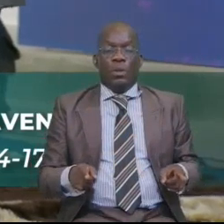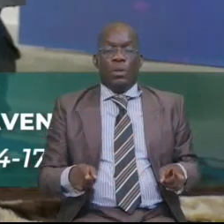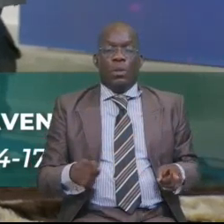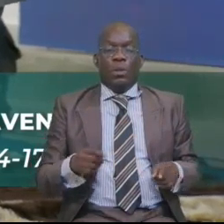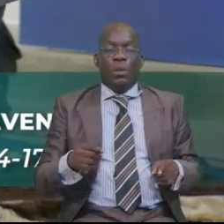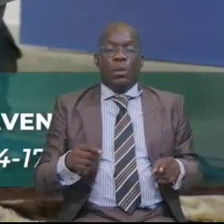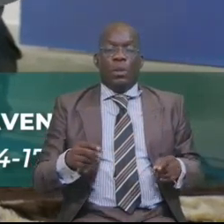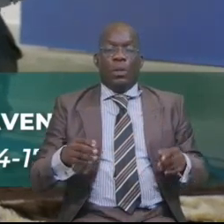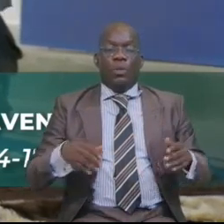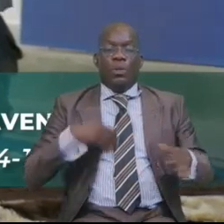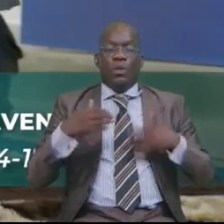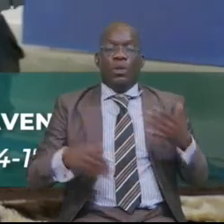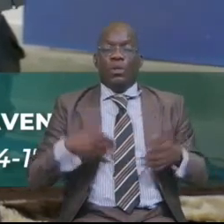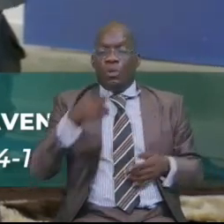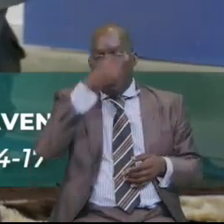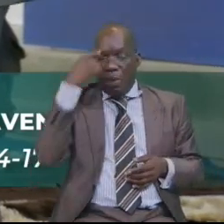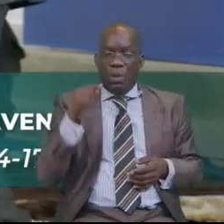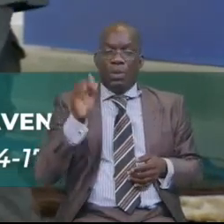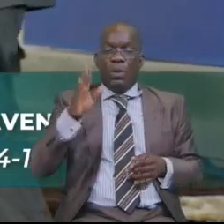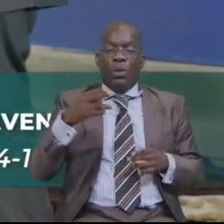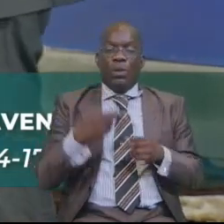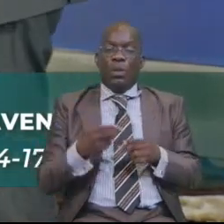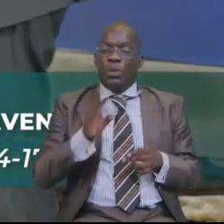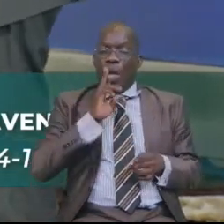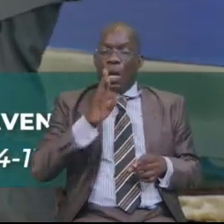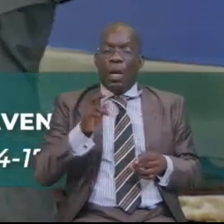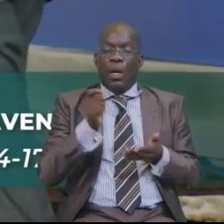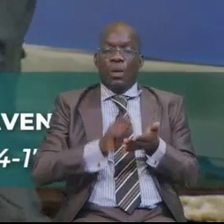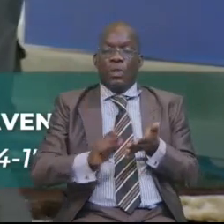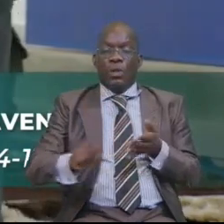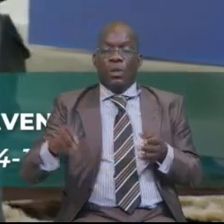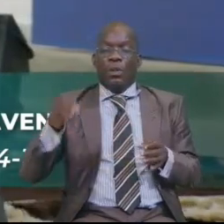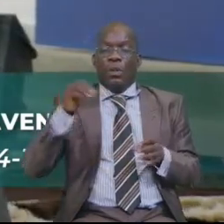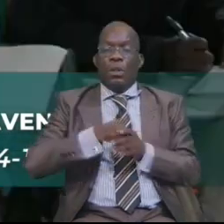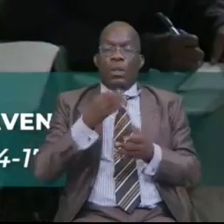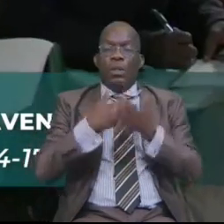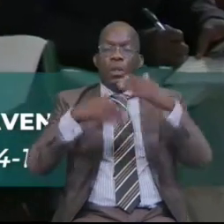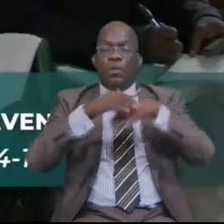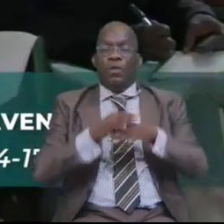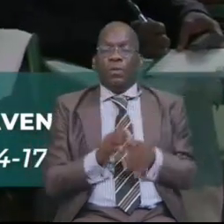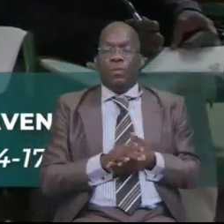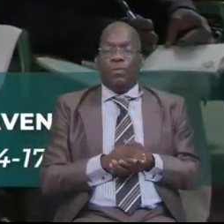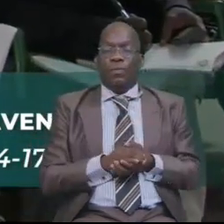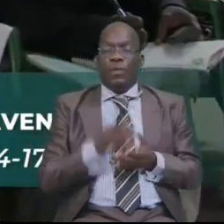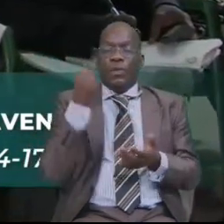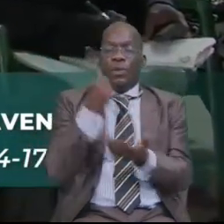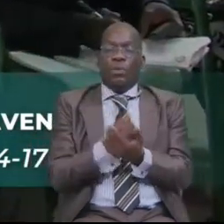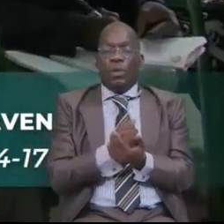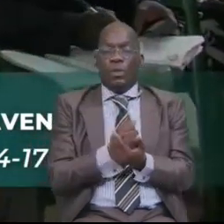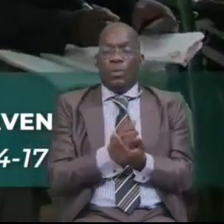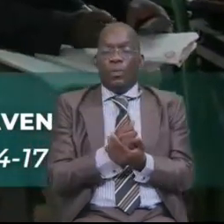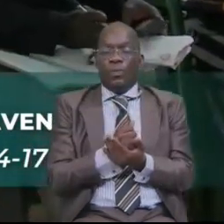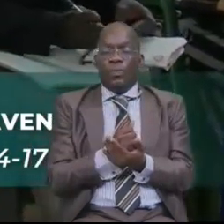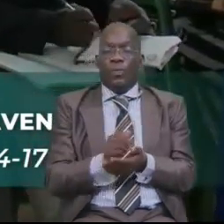because your names are written in heaven. Amen.